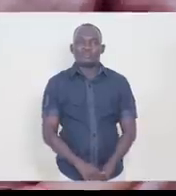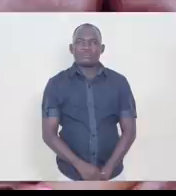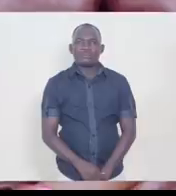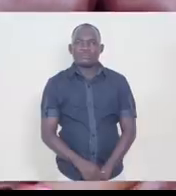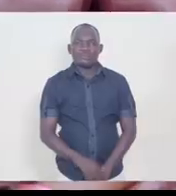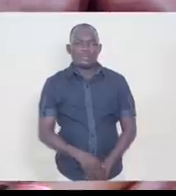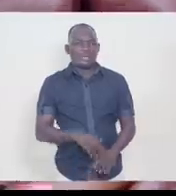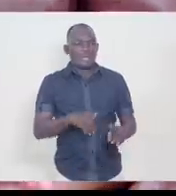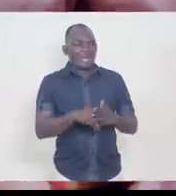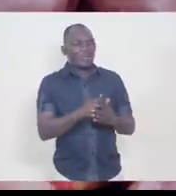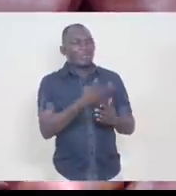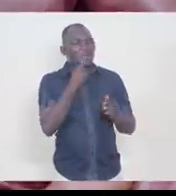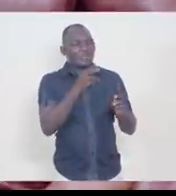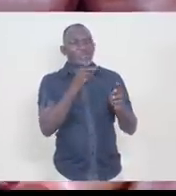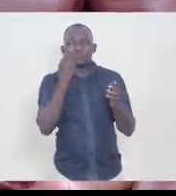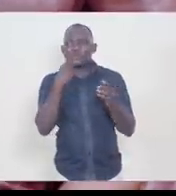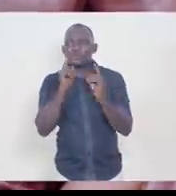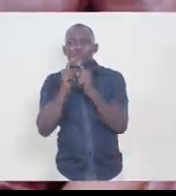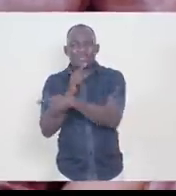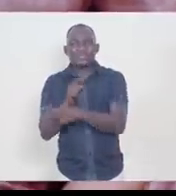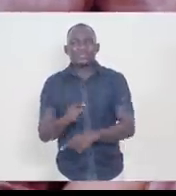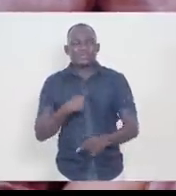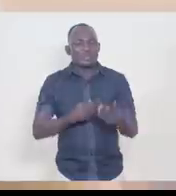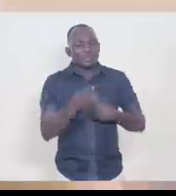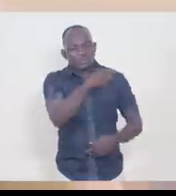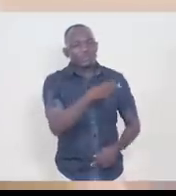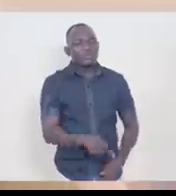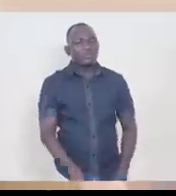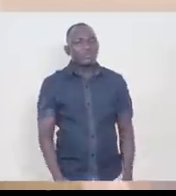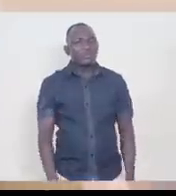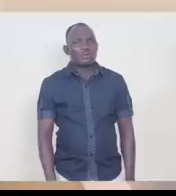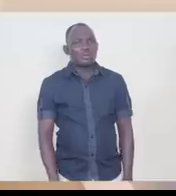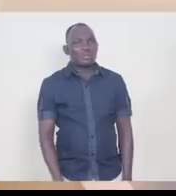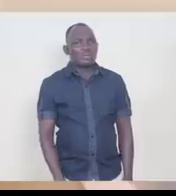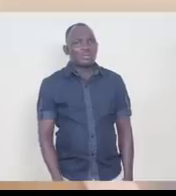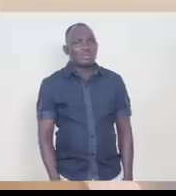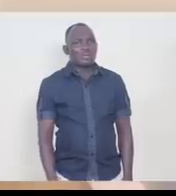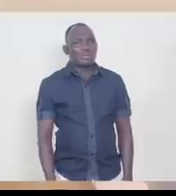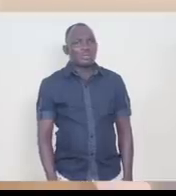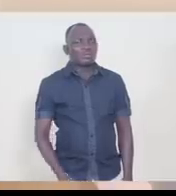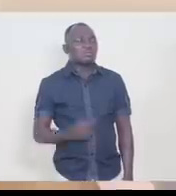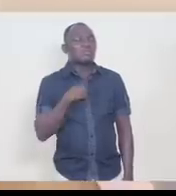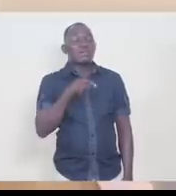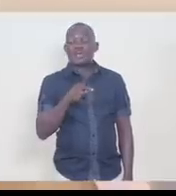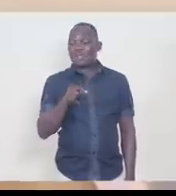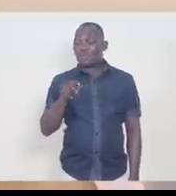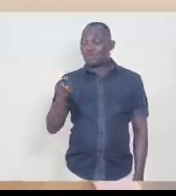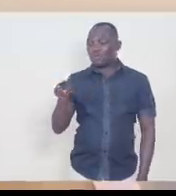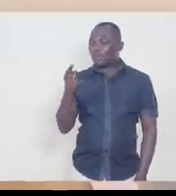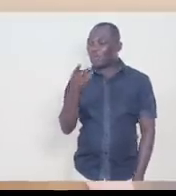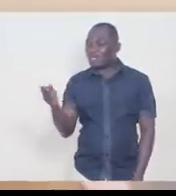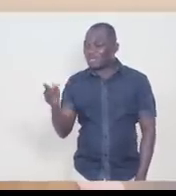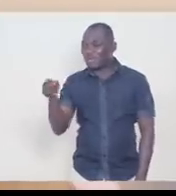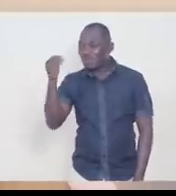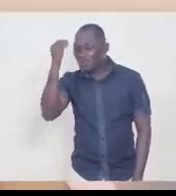Is that the best way to talk to the woman who brought you to this world? Brought me to this world? See, it's one thing to